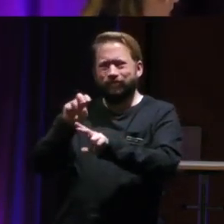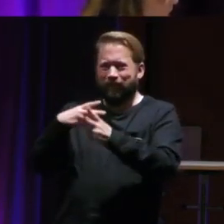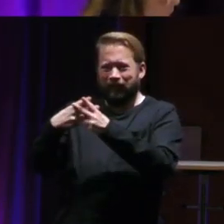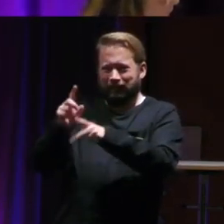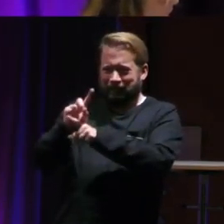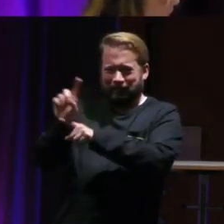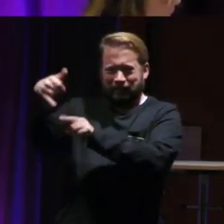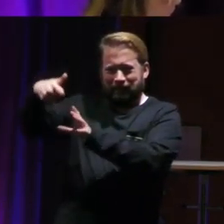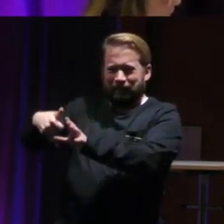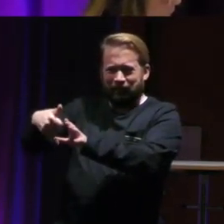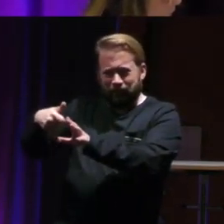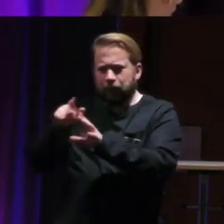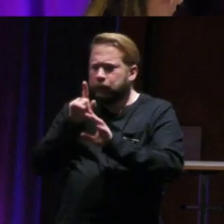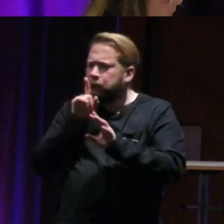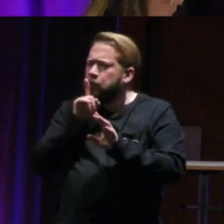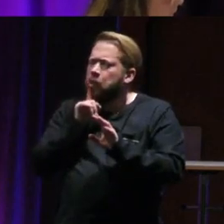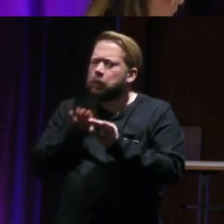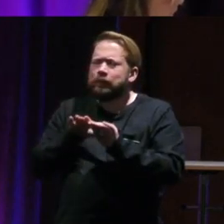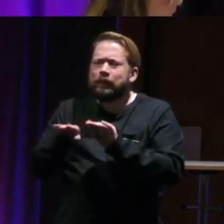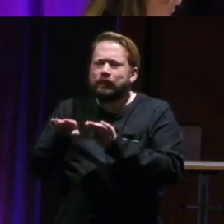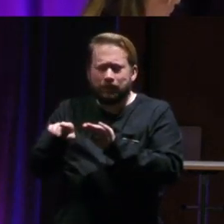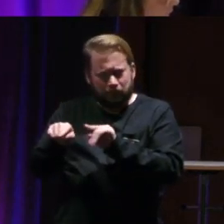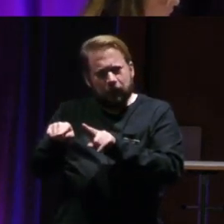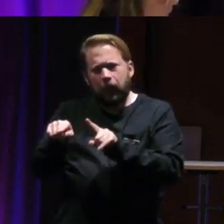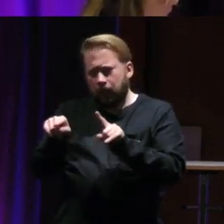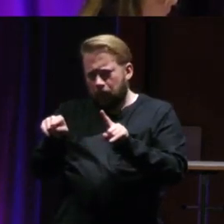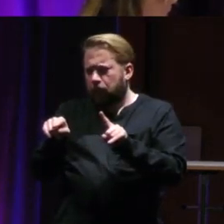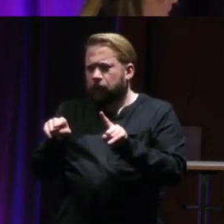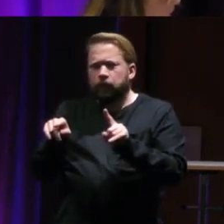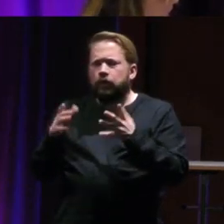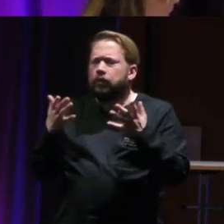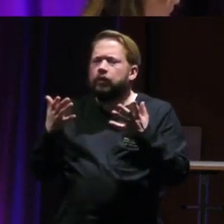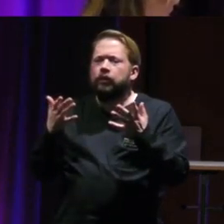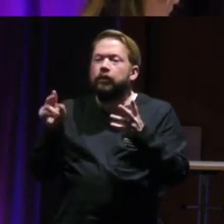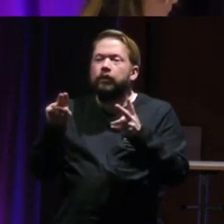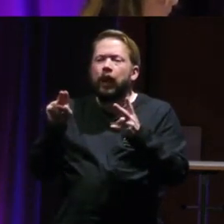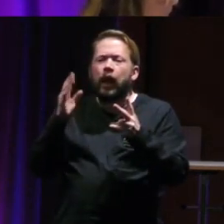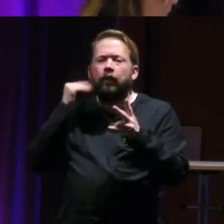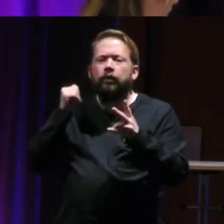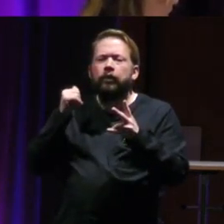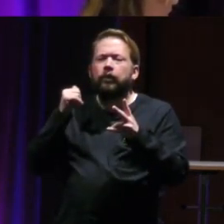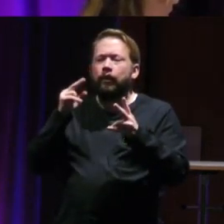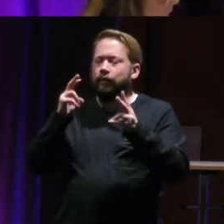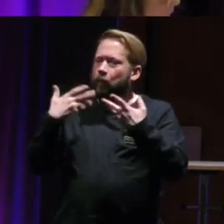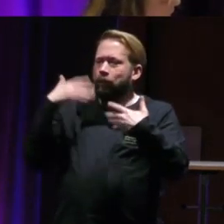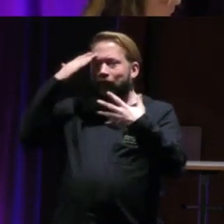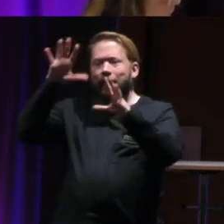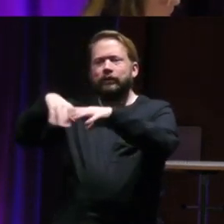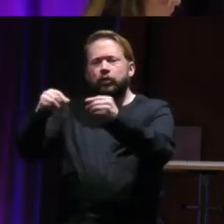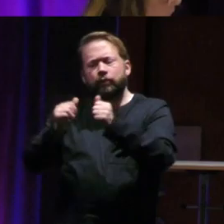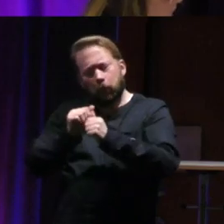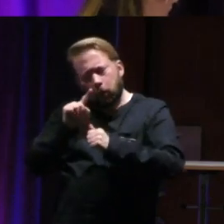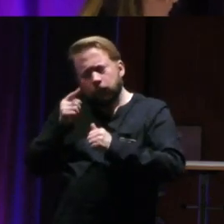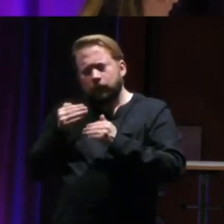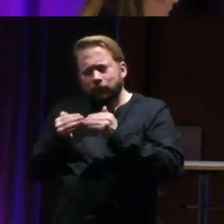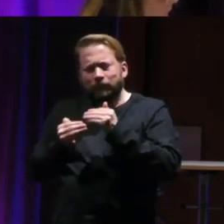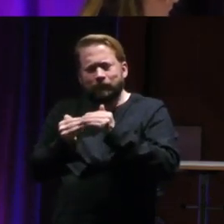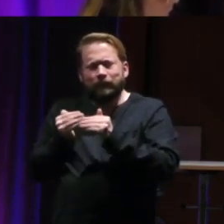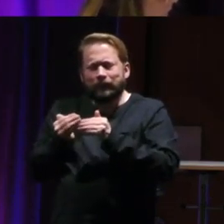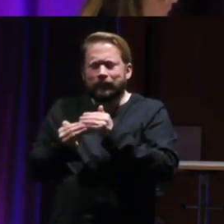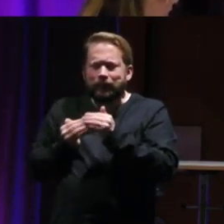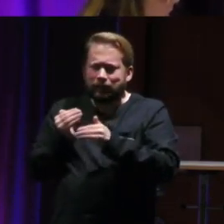a steps, and you don't know when result will come. And I think that if people who